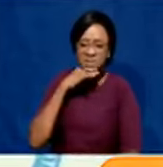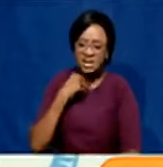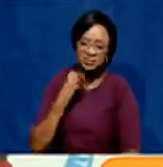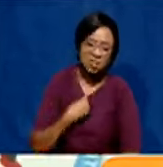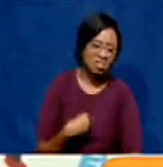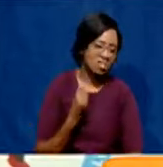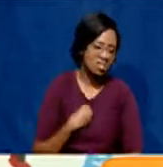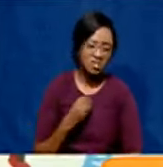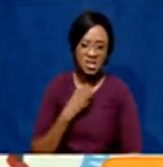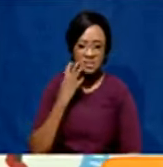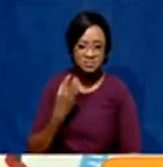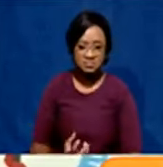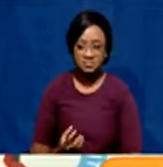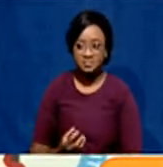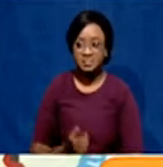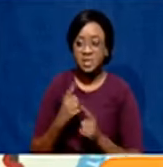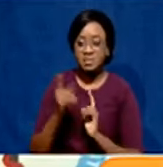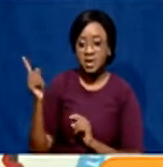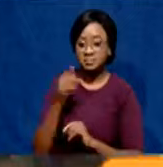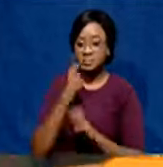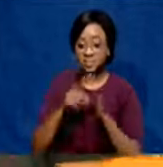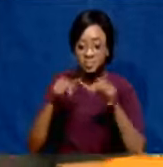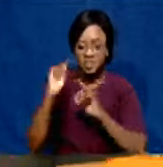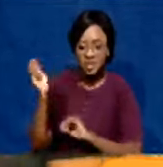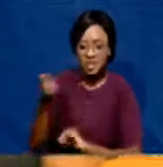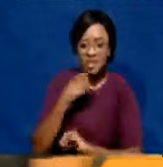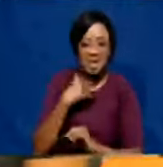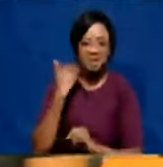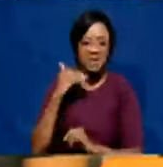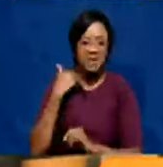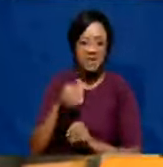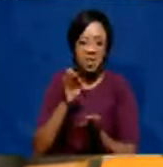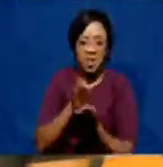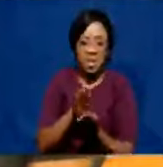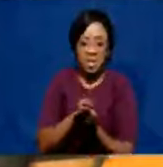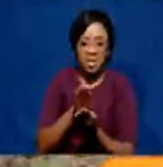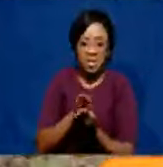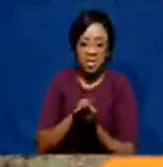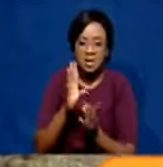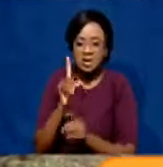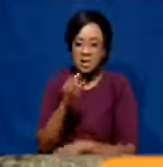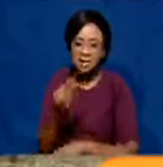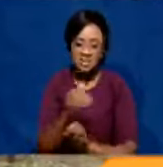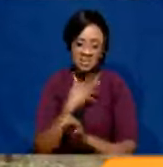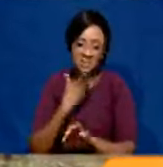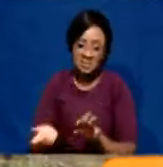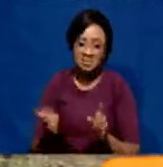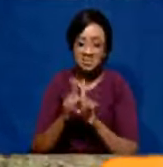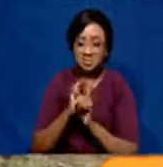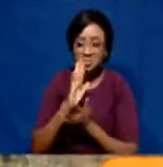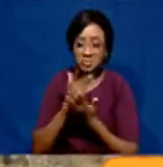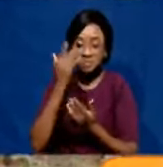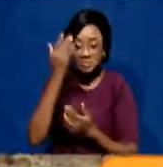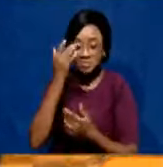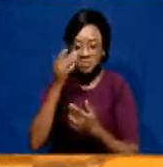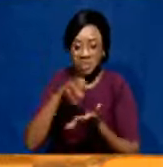The scientist cited lack of criminal database in the country as one of the reasons criminal cases delay and some criminals in some cases get